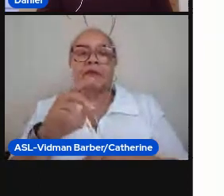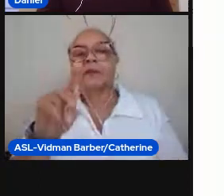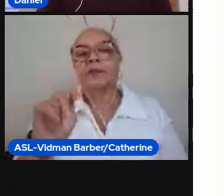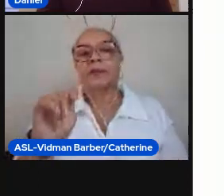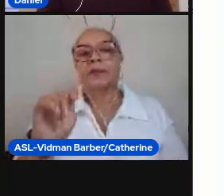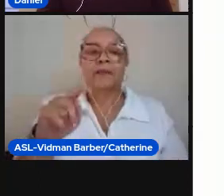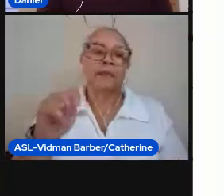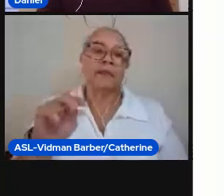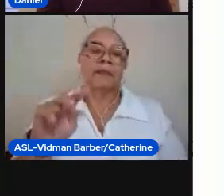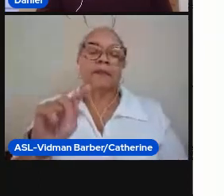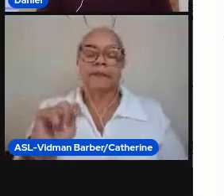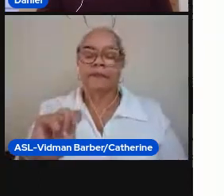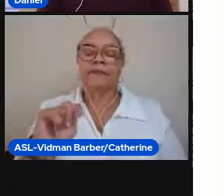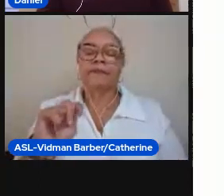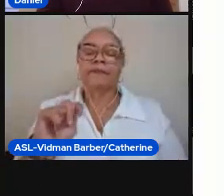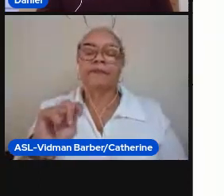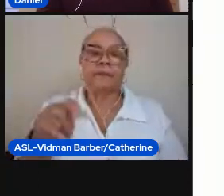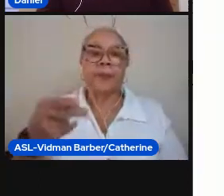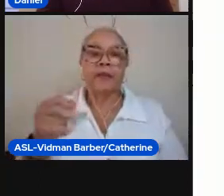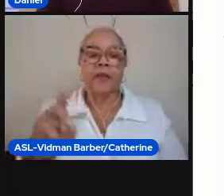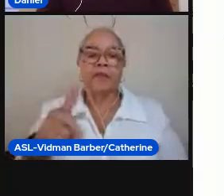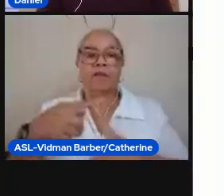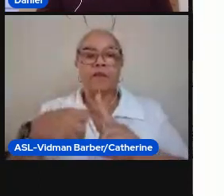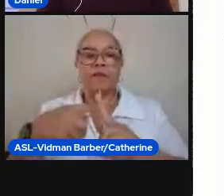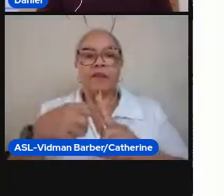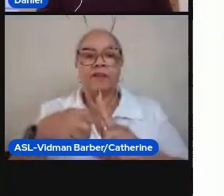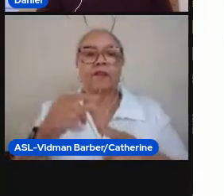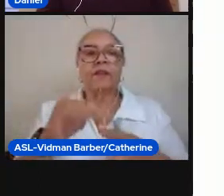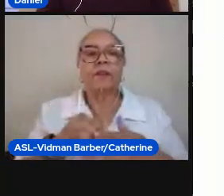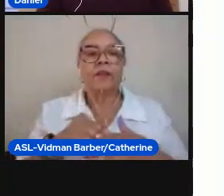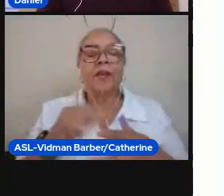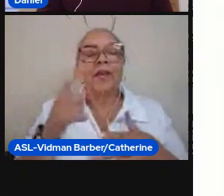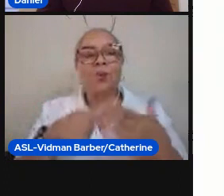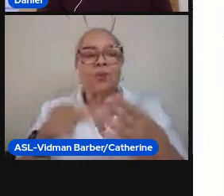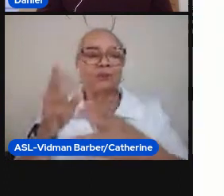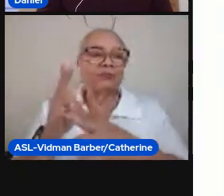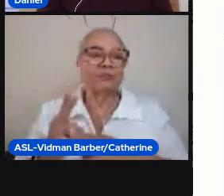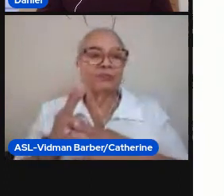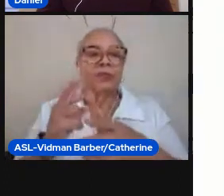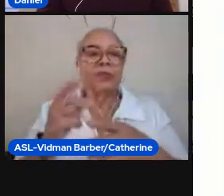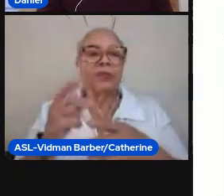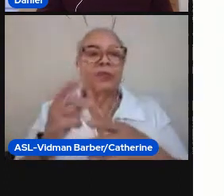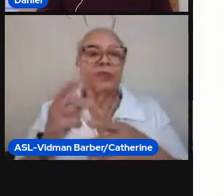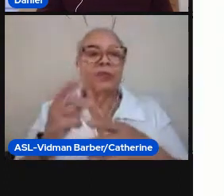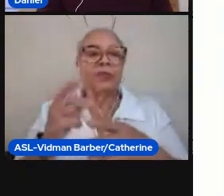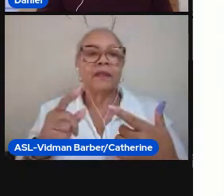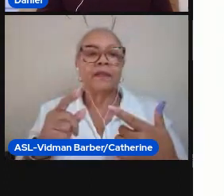systemic illness caused by Salmonella enterica